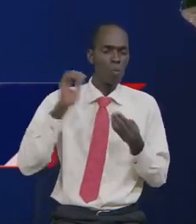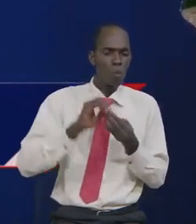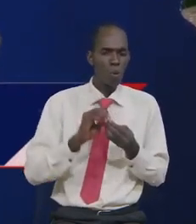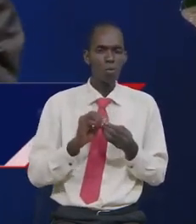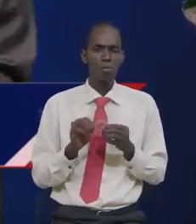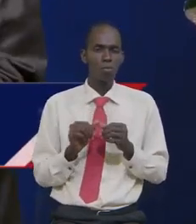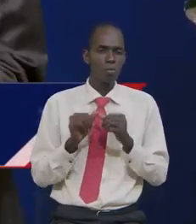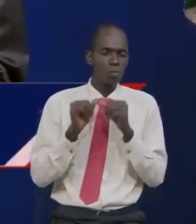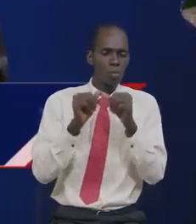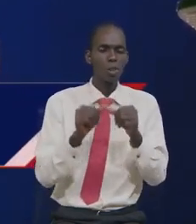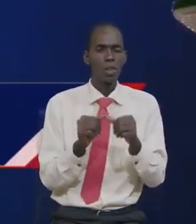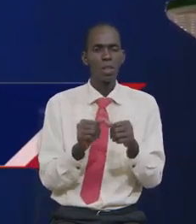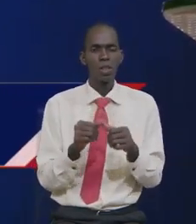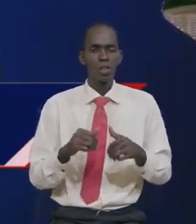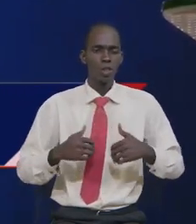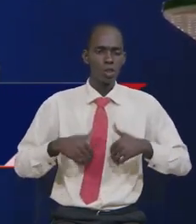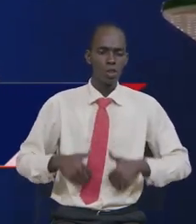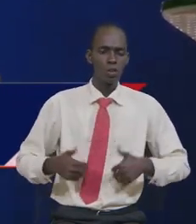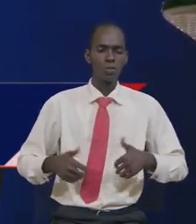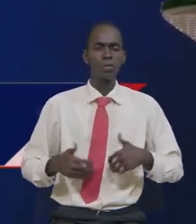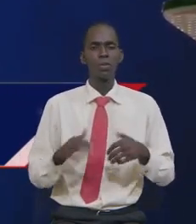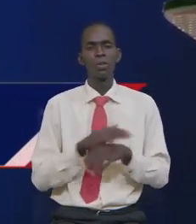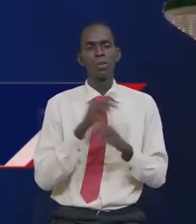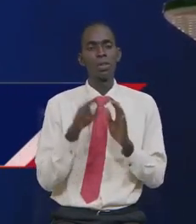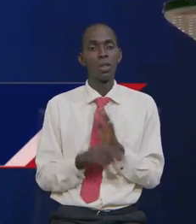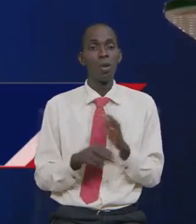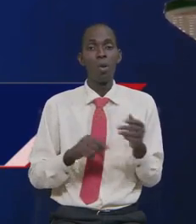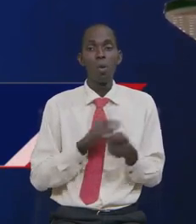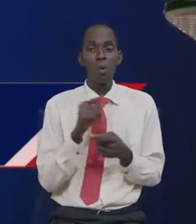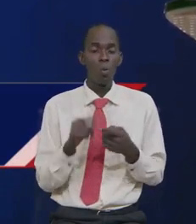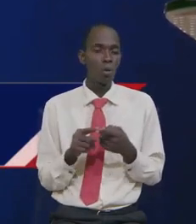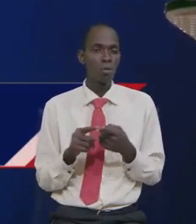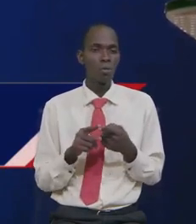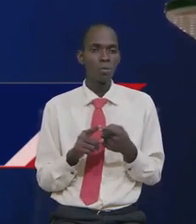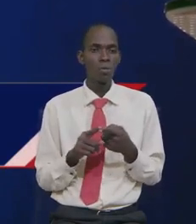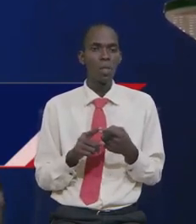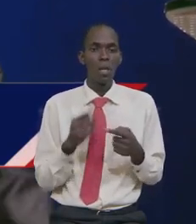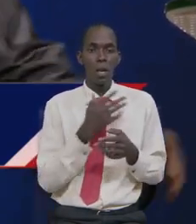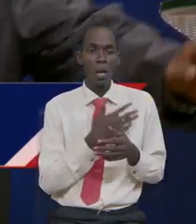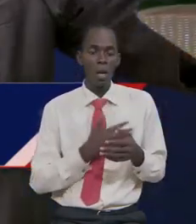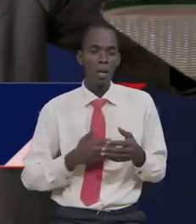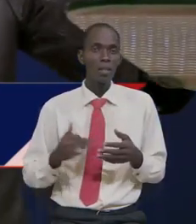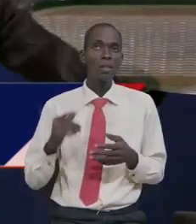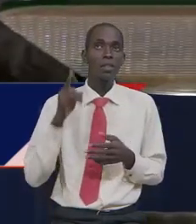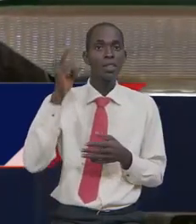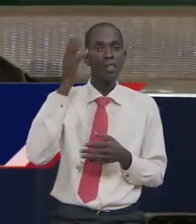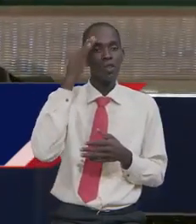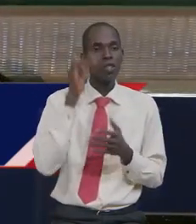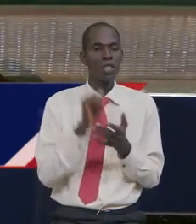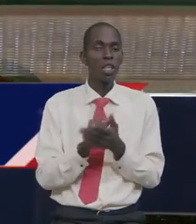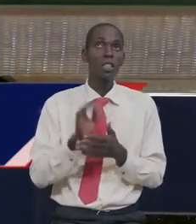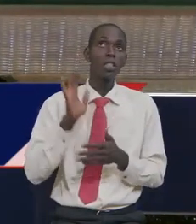Why will God preserve us? Because we're being faithful, and he knows his word is in your